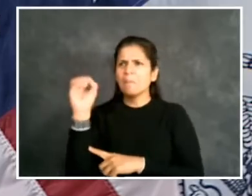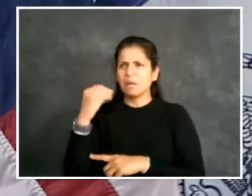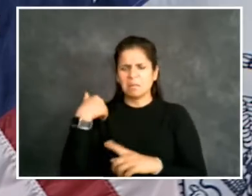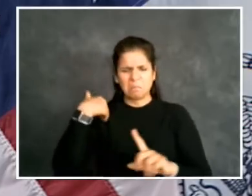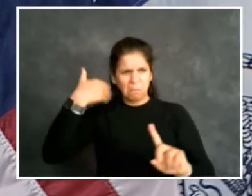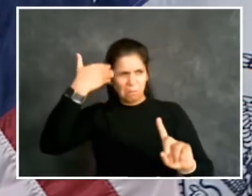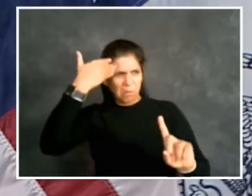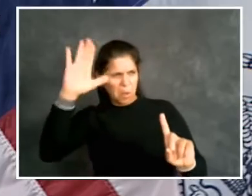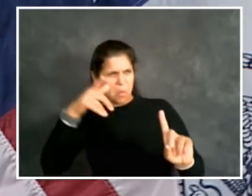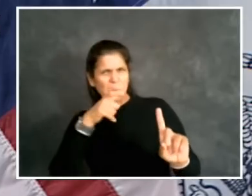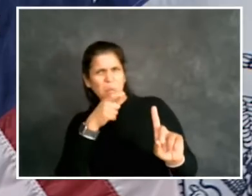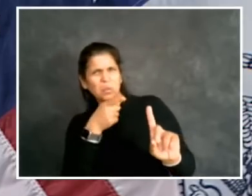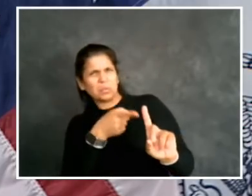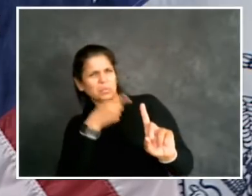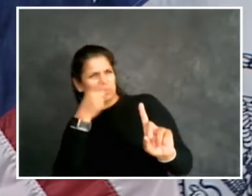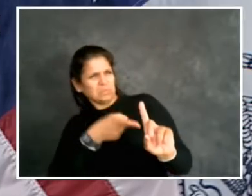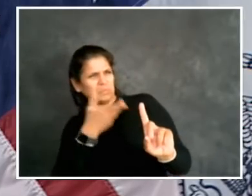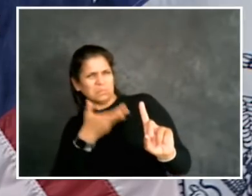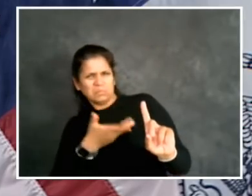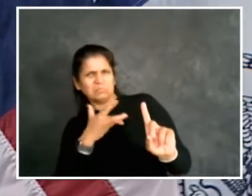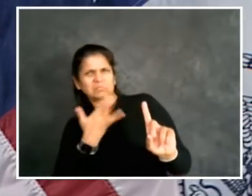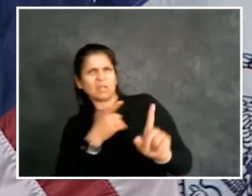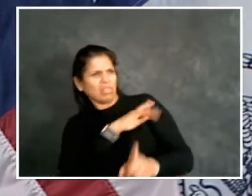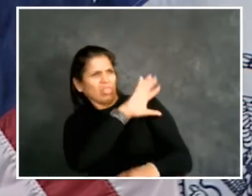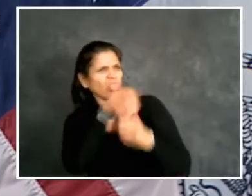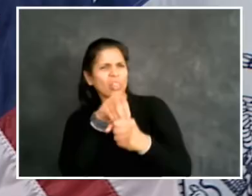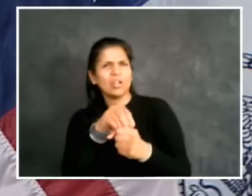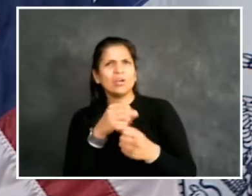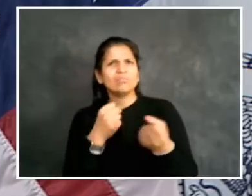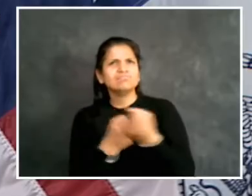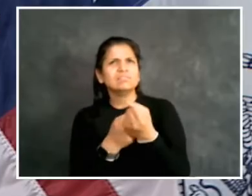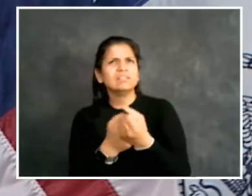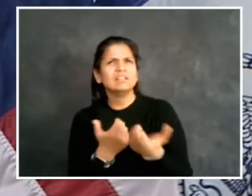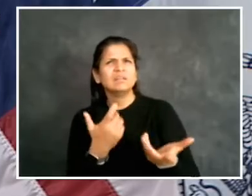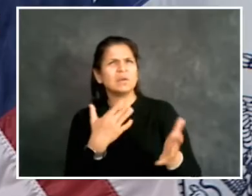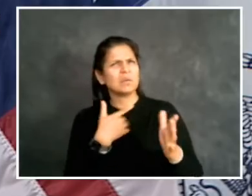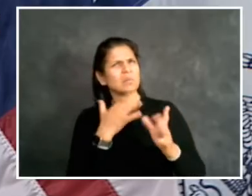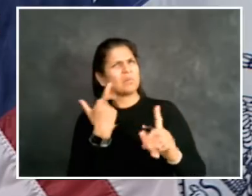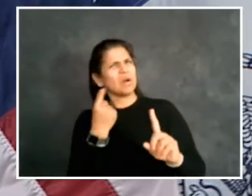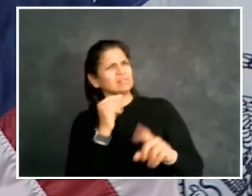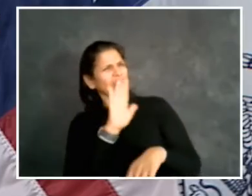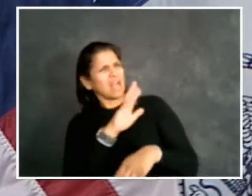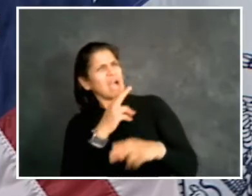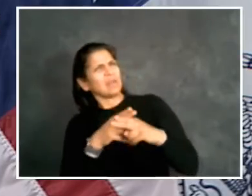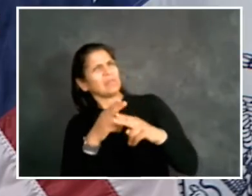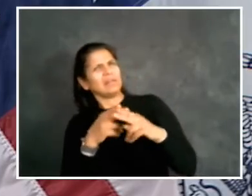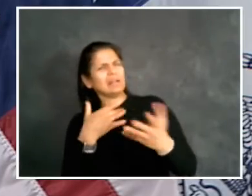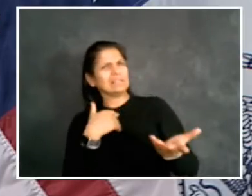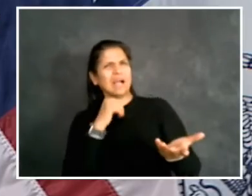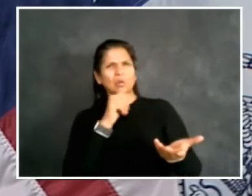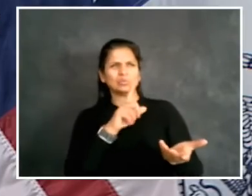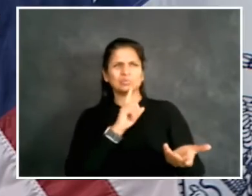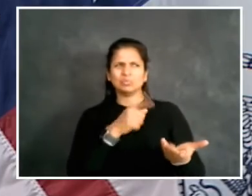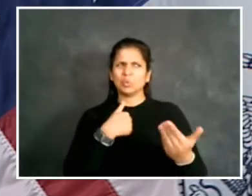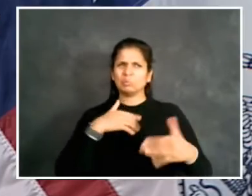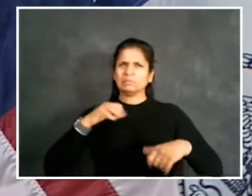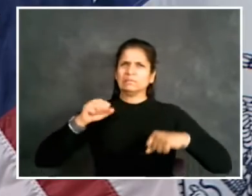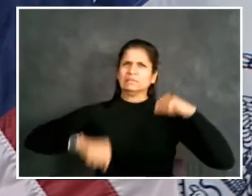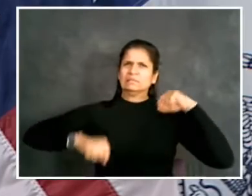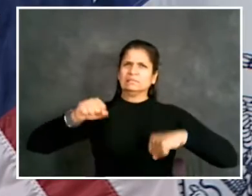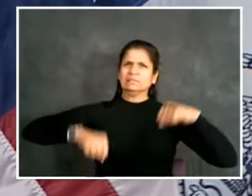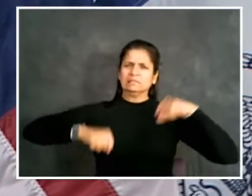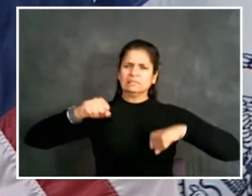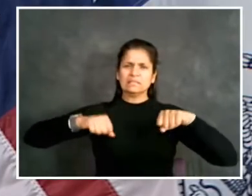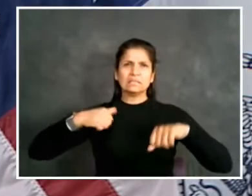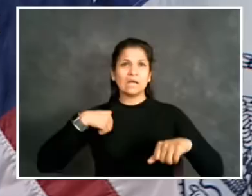to say everyone at the hospital has been very clear about this, that no discrimination was acceptable in any way, that everyone who worked there had to